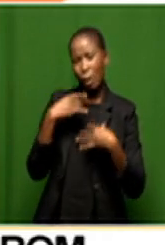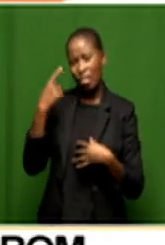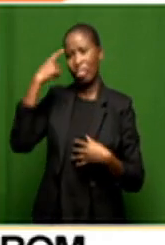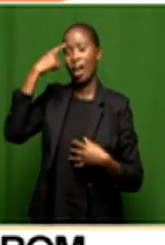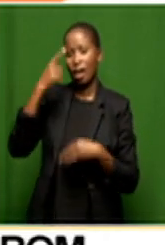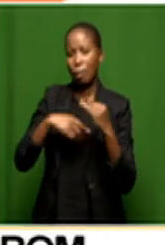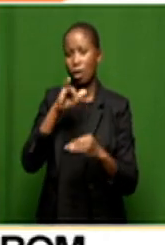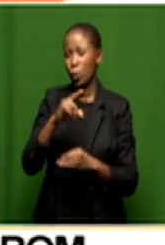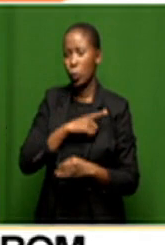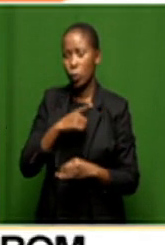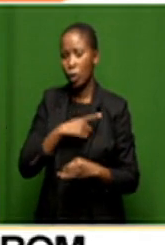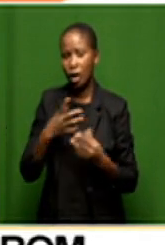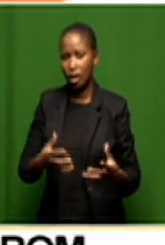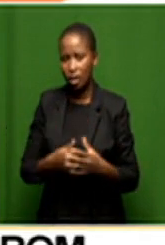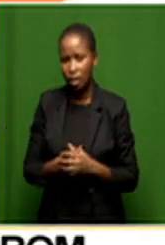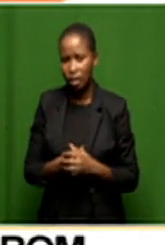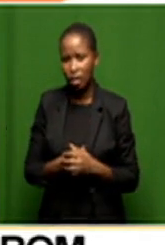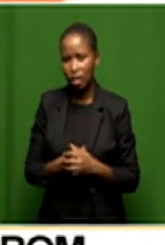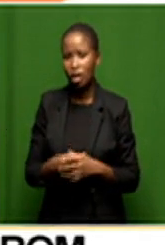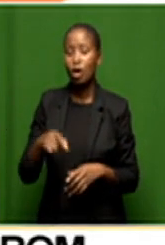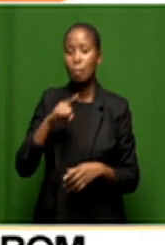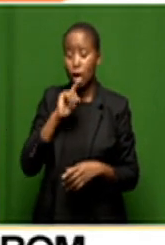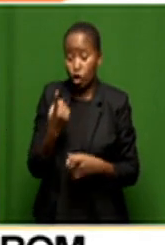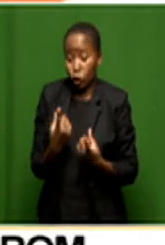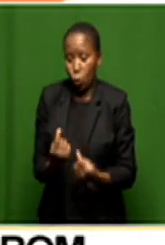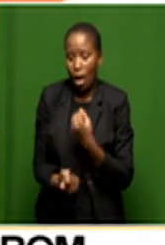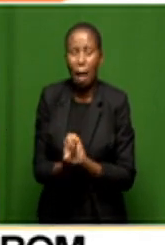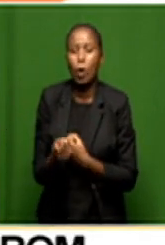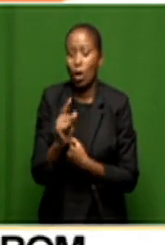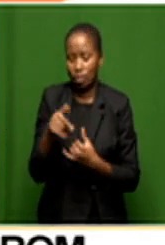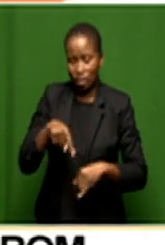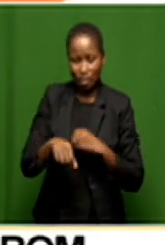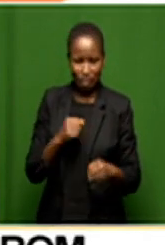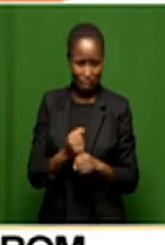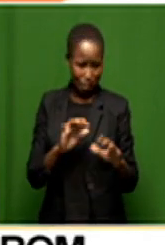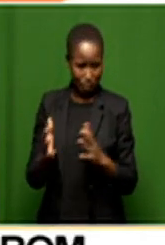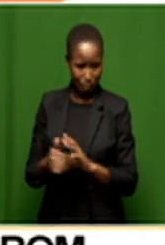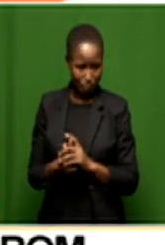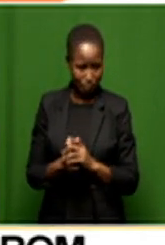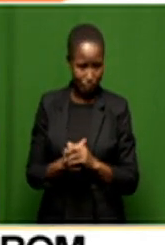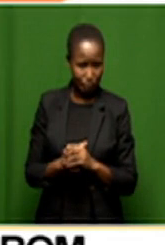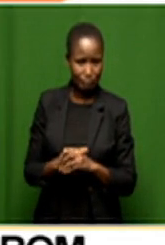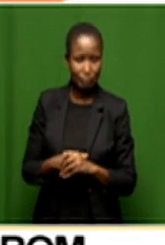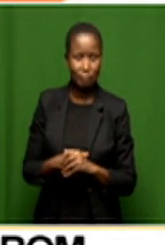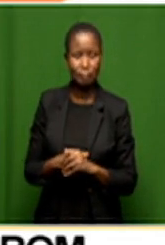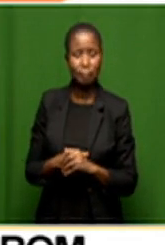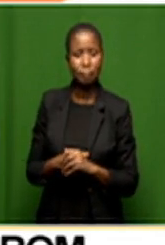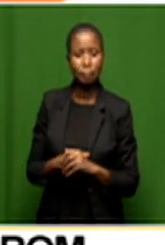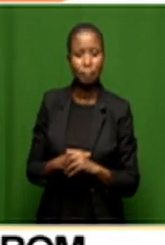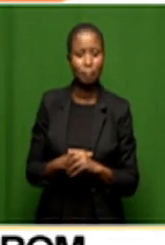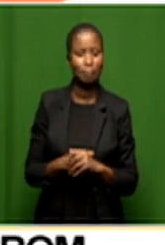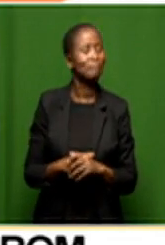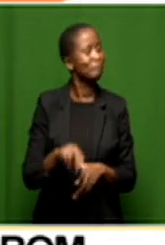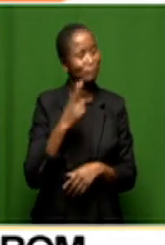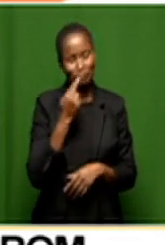that, and also, what route will you be taking this year and the significance of the route?